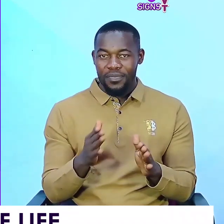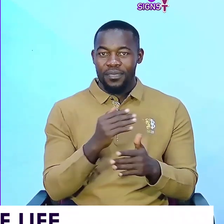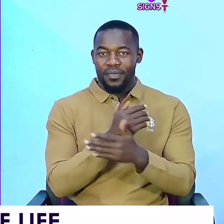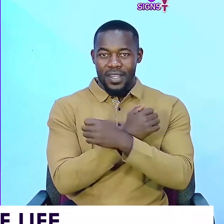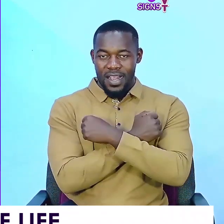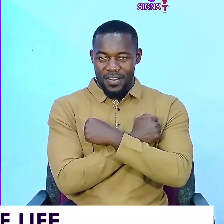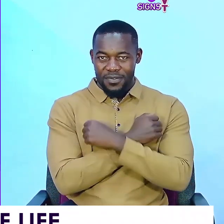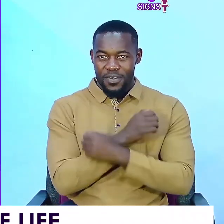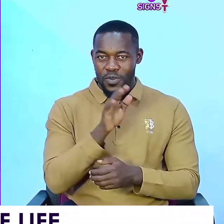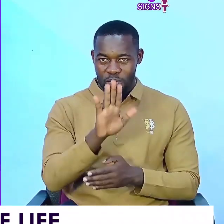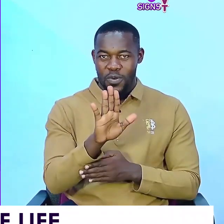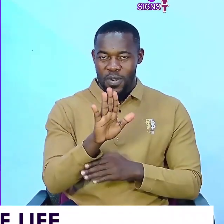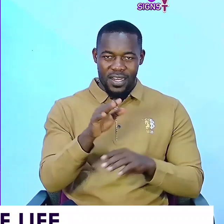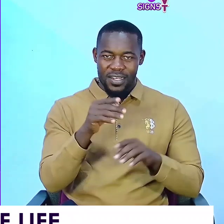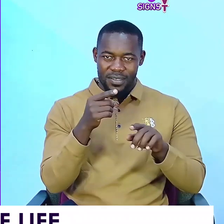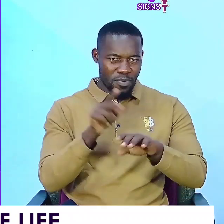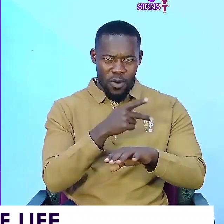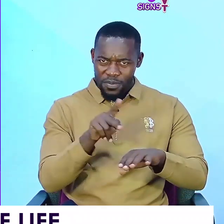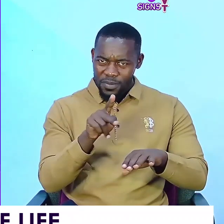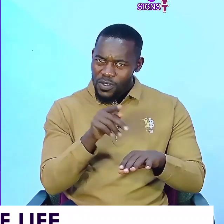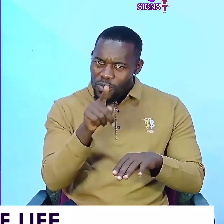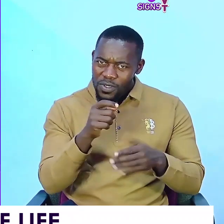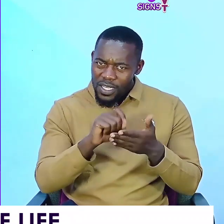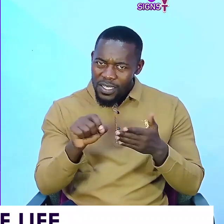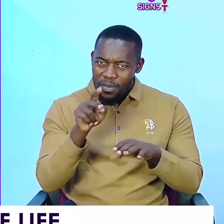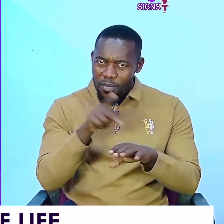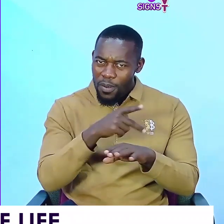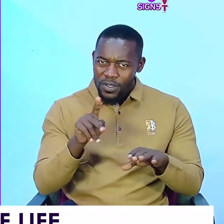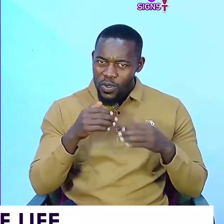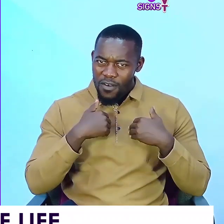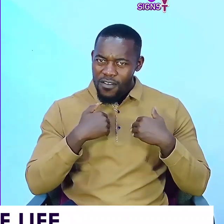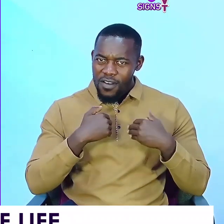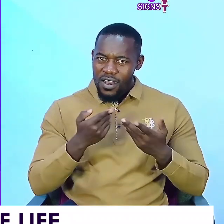Thank you. Yeah, you're a poet. Do you have any poem on love?